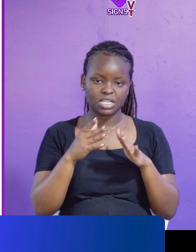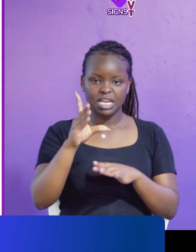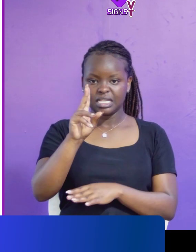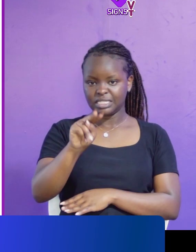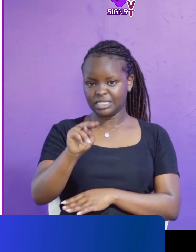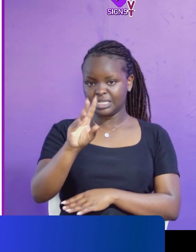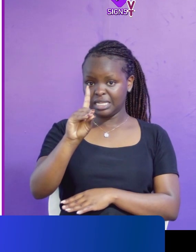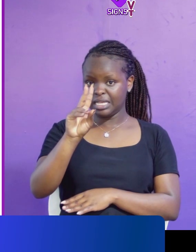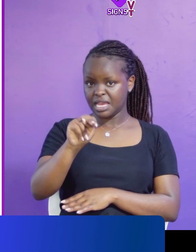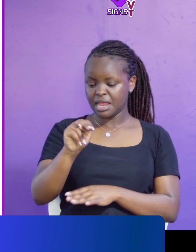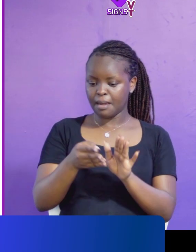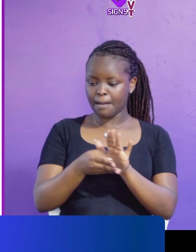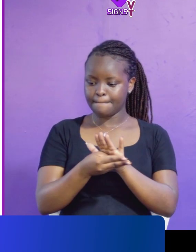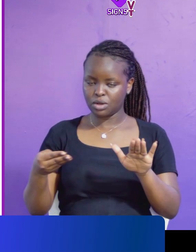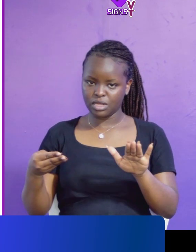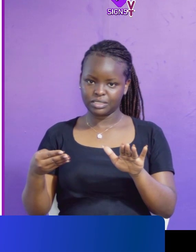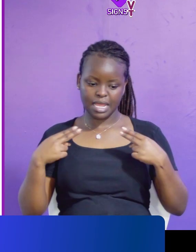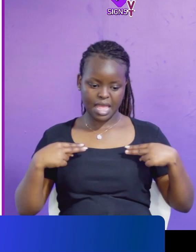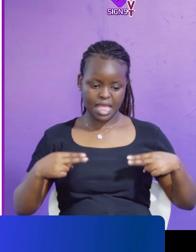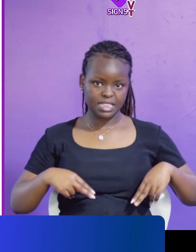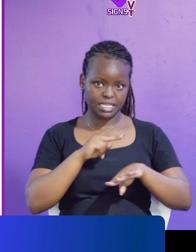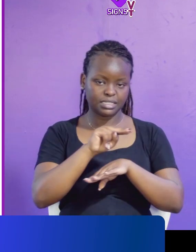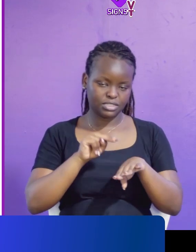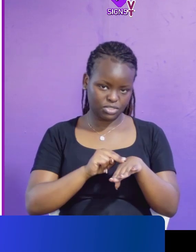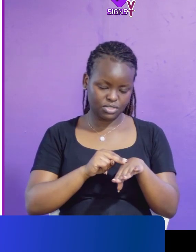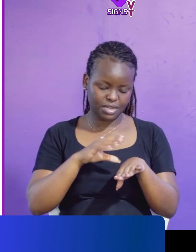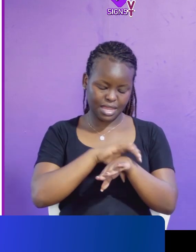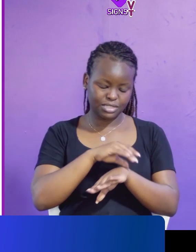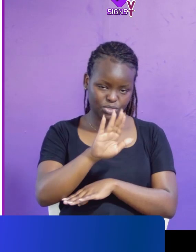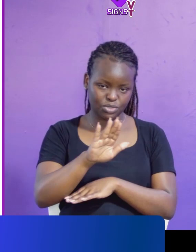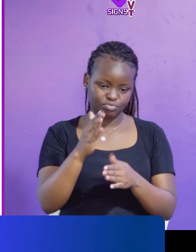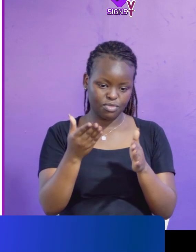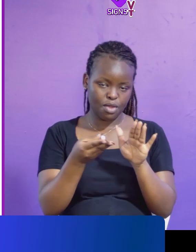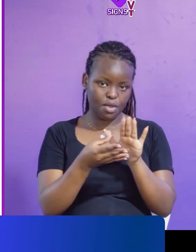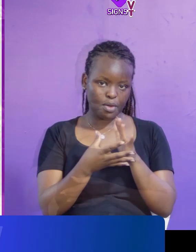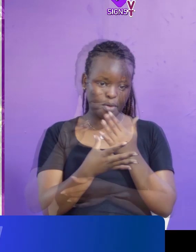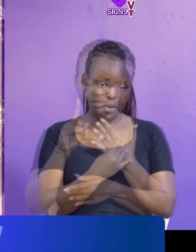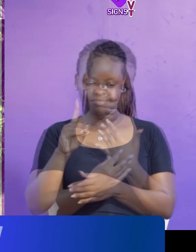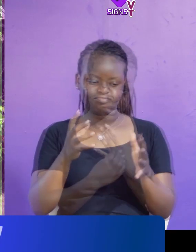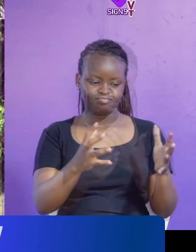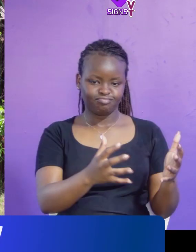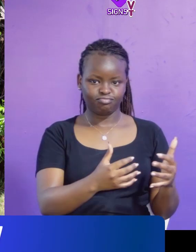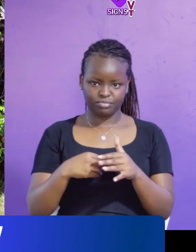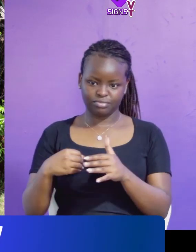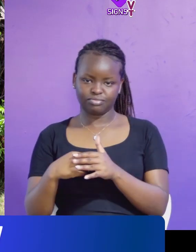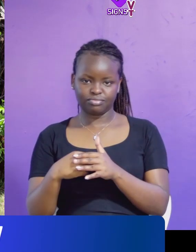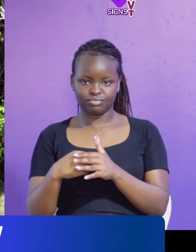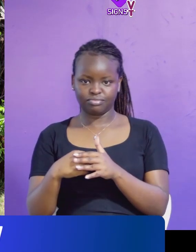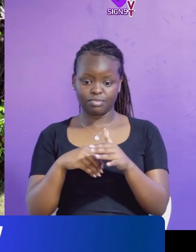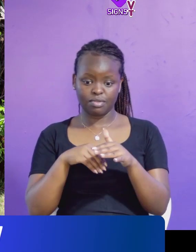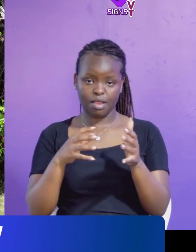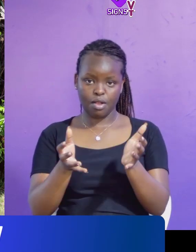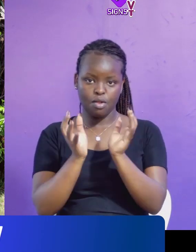in the Healthy Nation. Grab yourself a copy to get to read about those stories. On the first half,